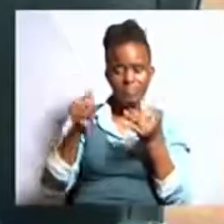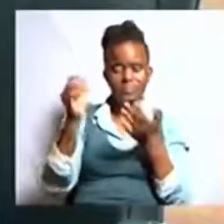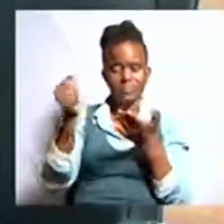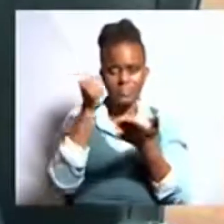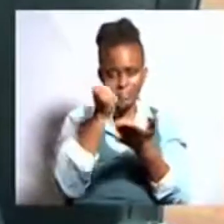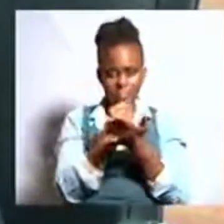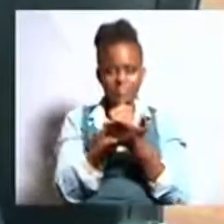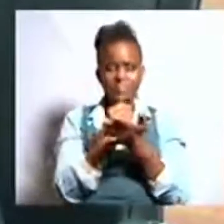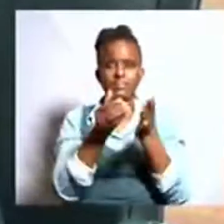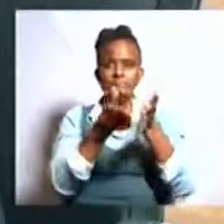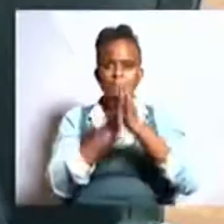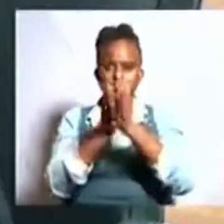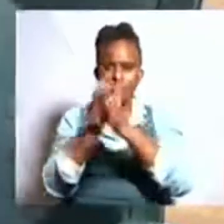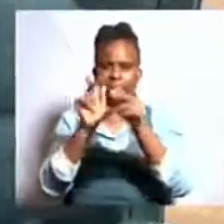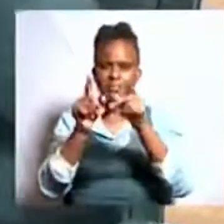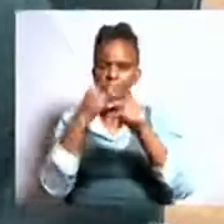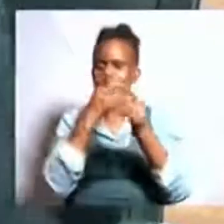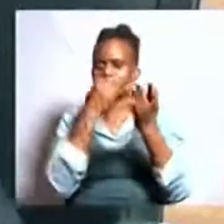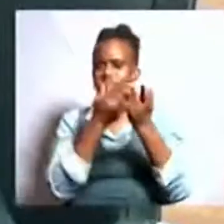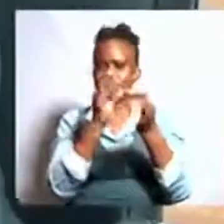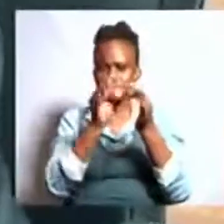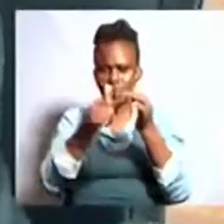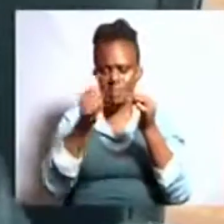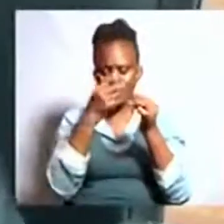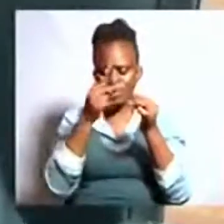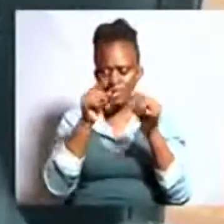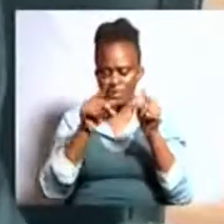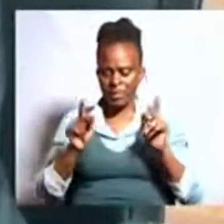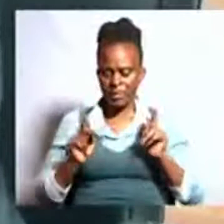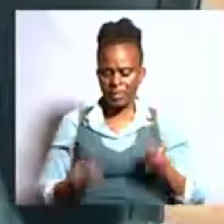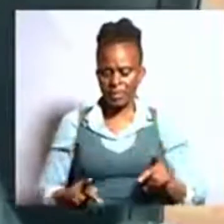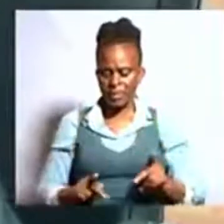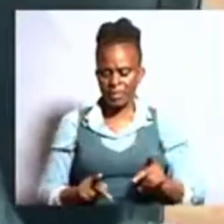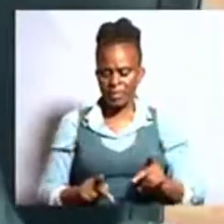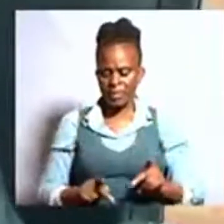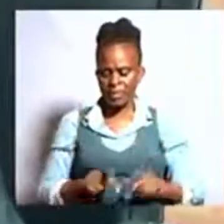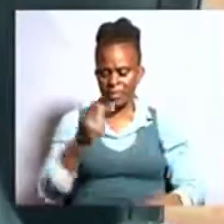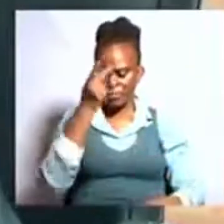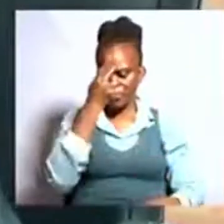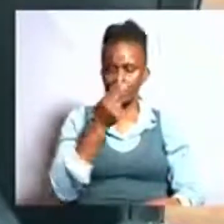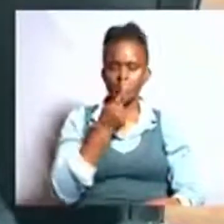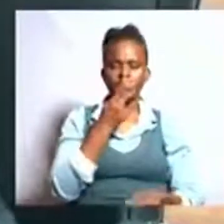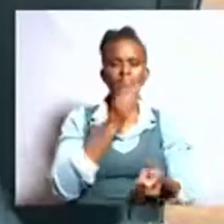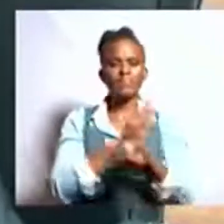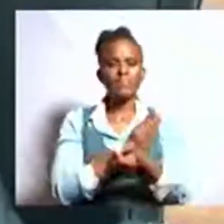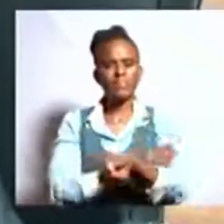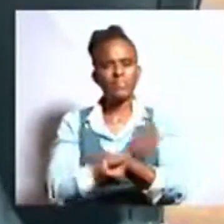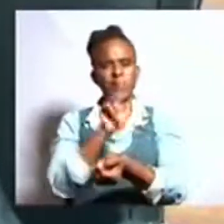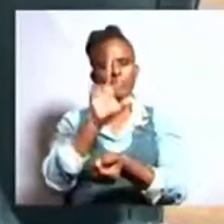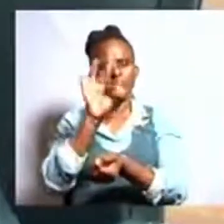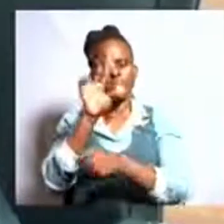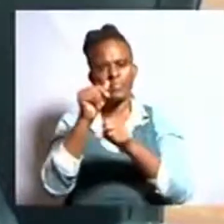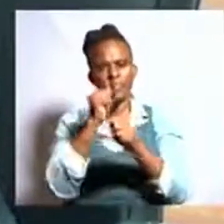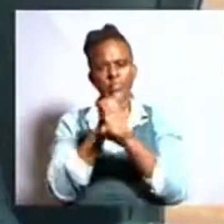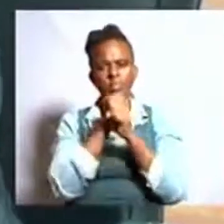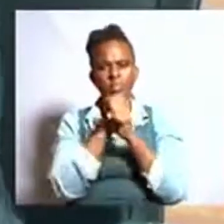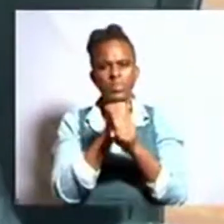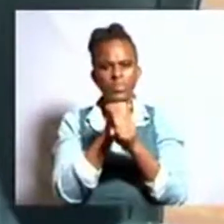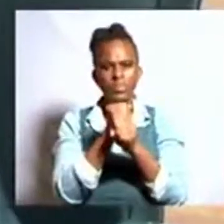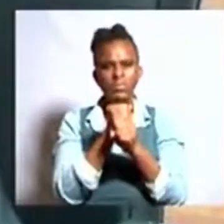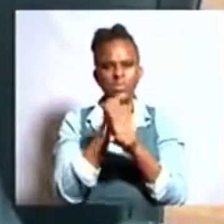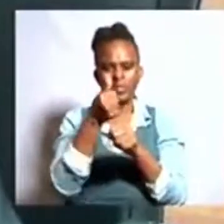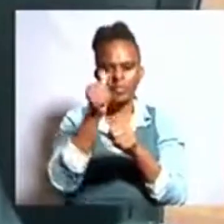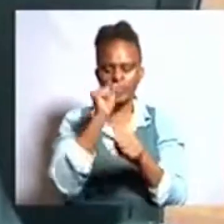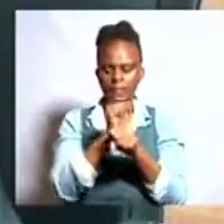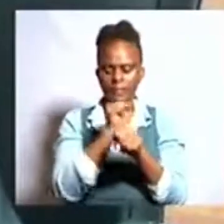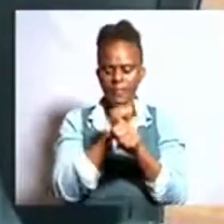We're asking those who were there. If they saw this person, Peter Banda, is 39 years old, what is he doing